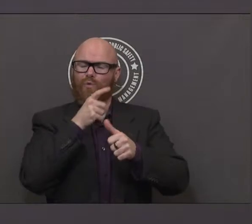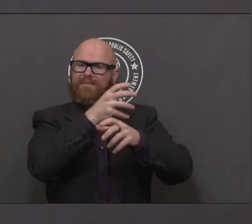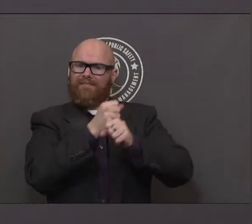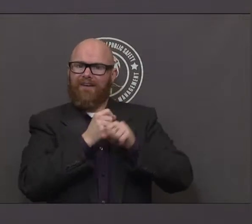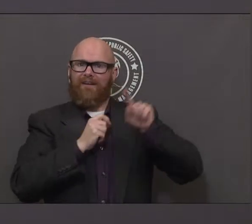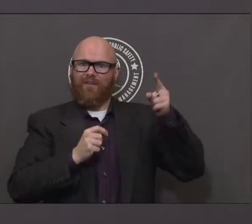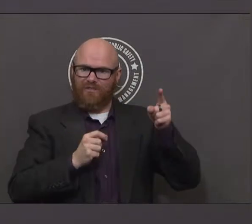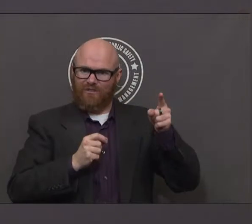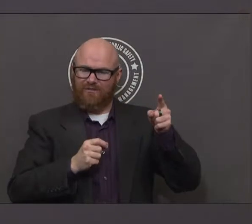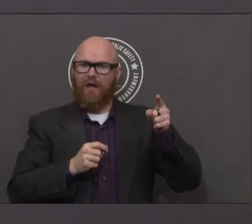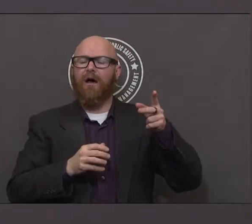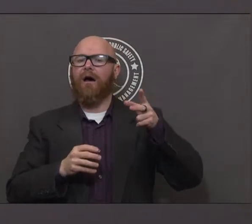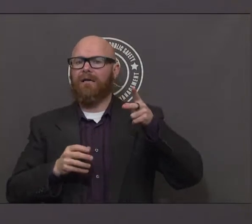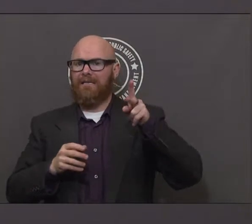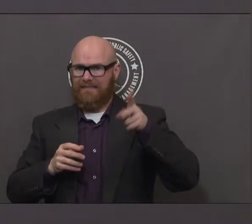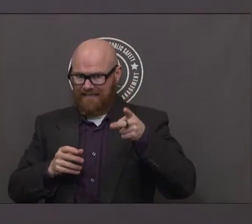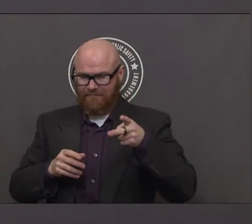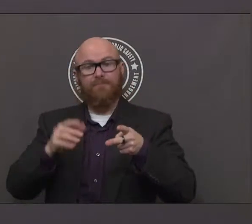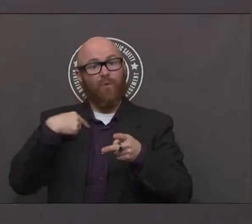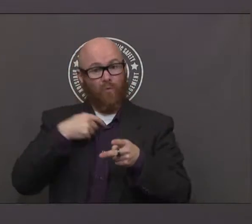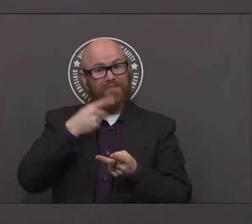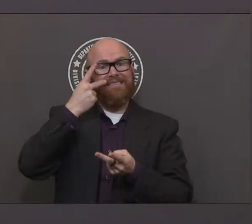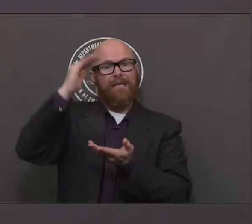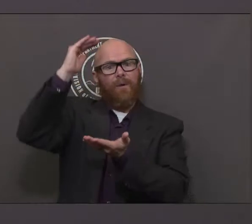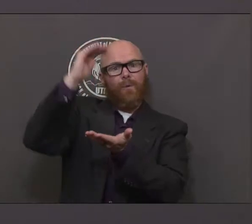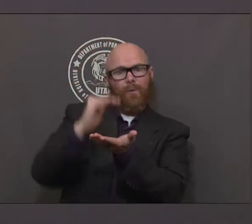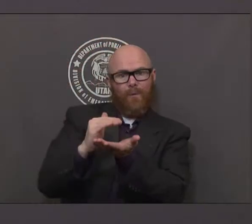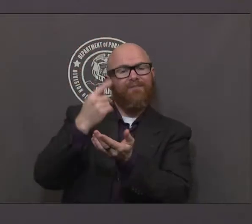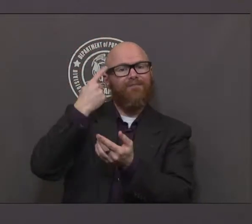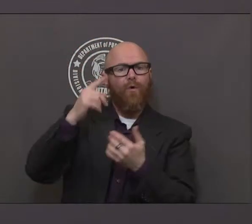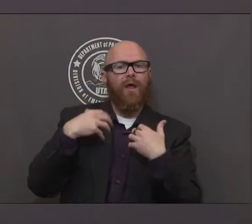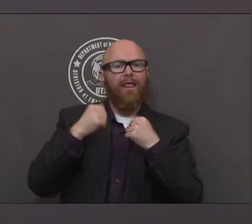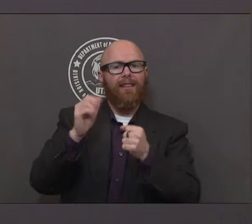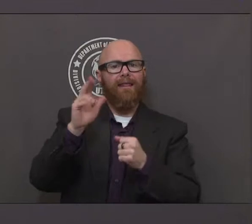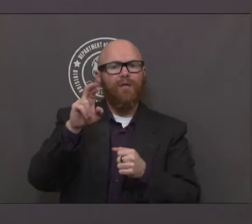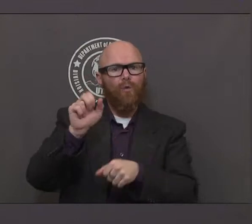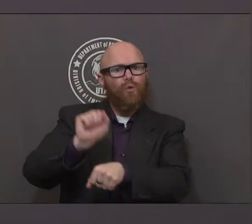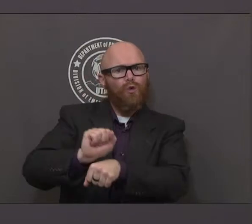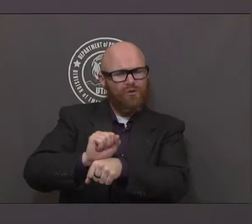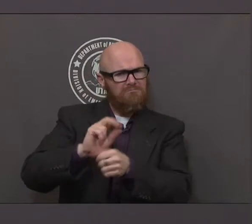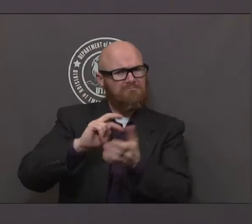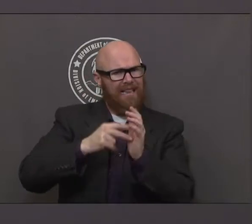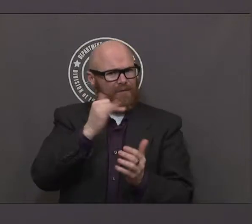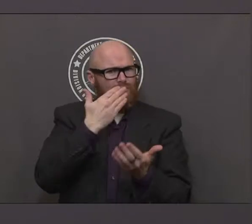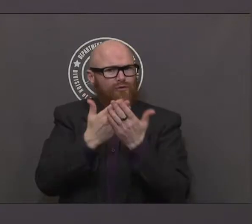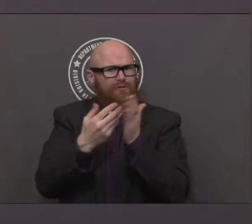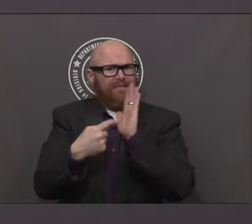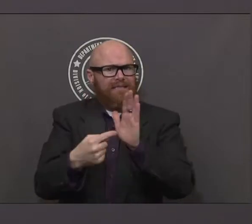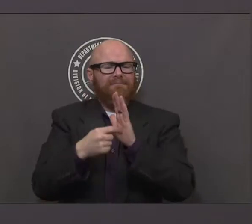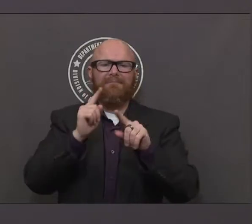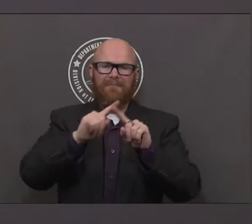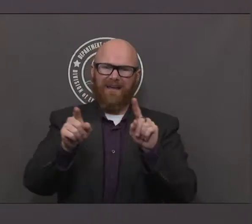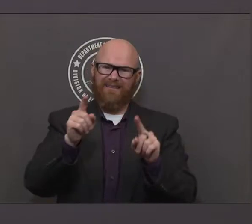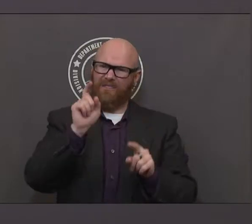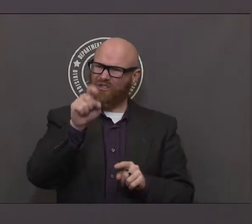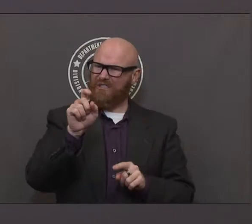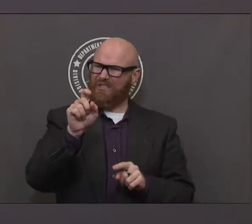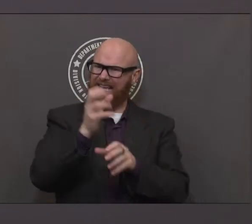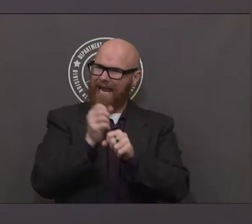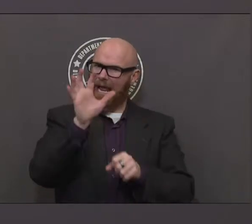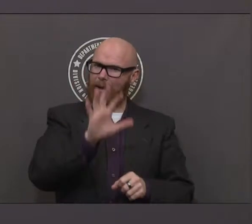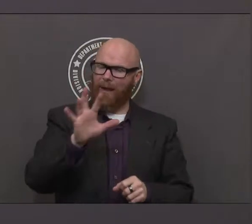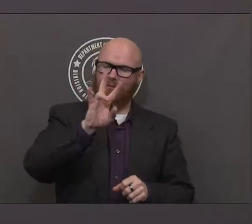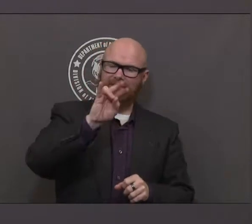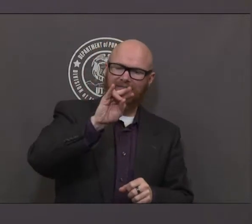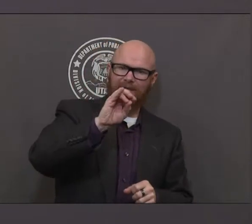a decline in healthcare worker infections and a decline in our long-term care facility outbreaks. It is going to take, getting up to around 70 to